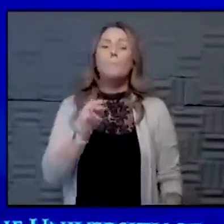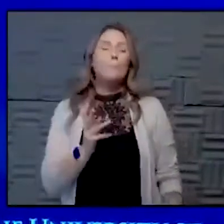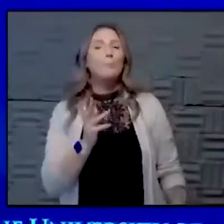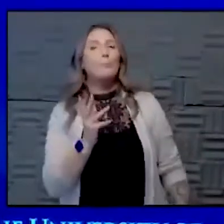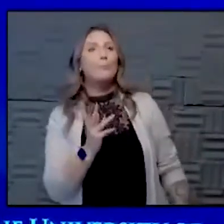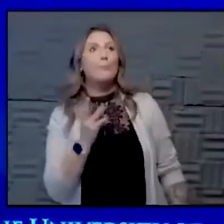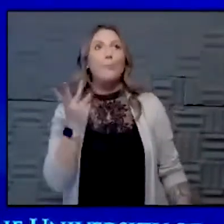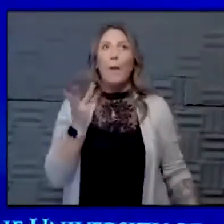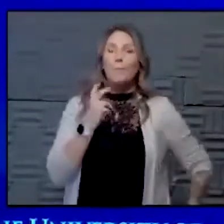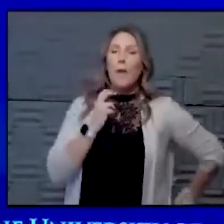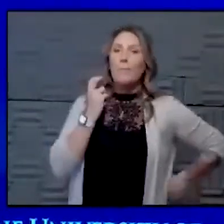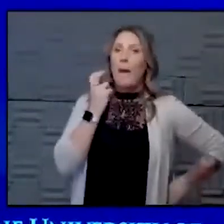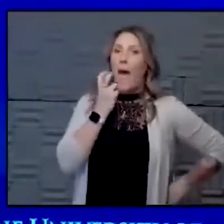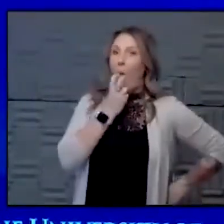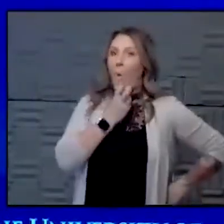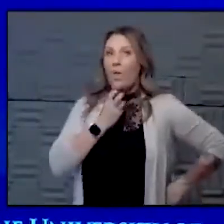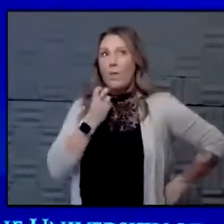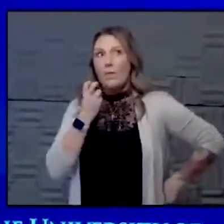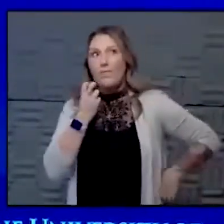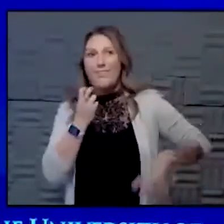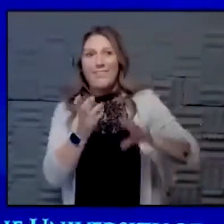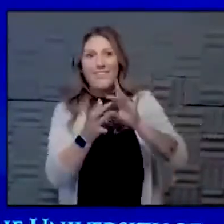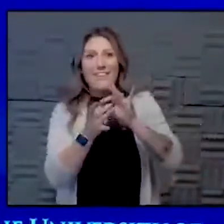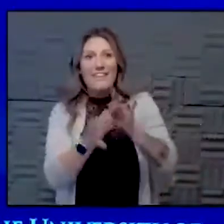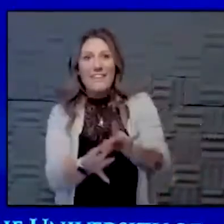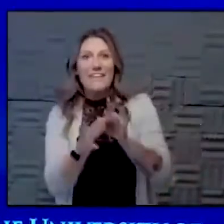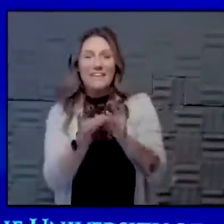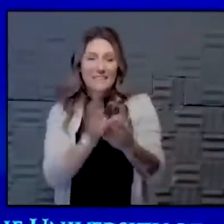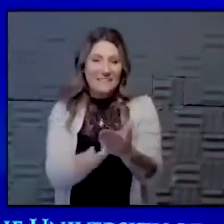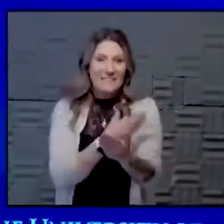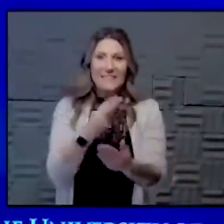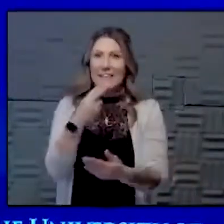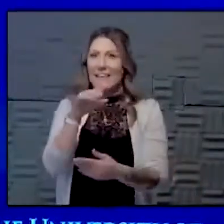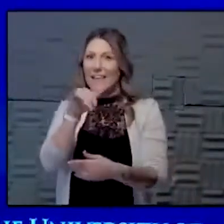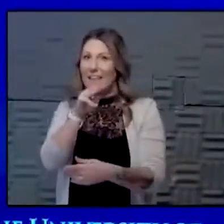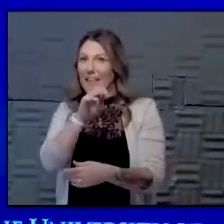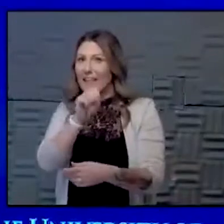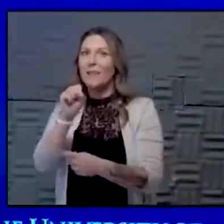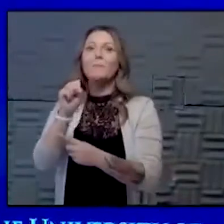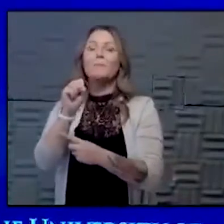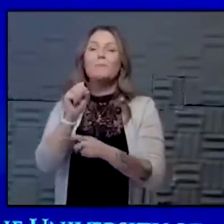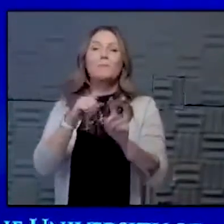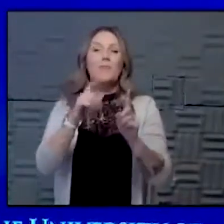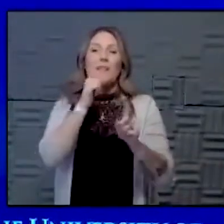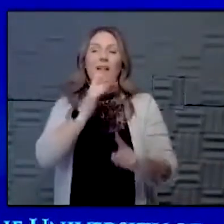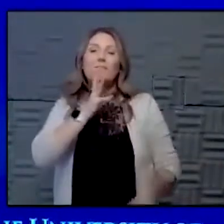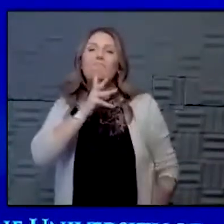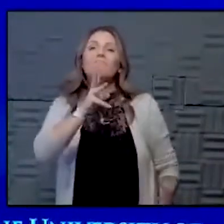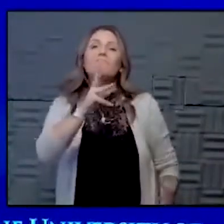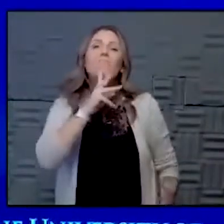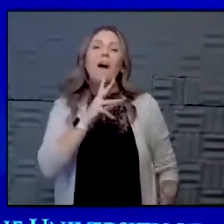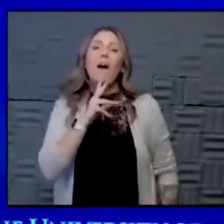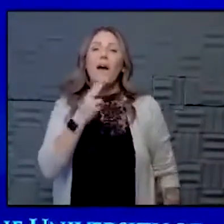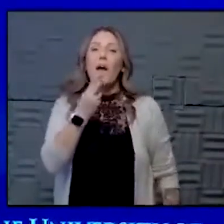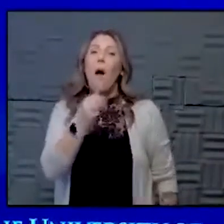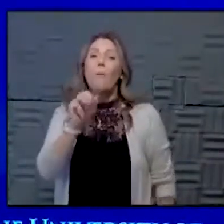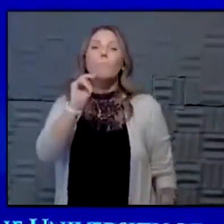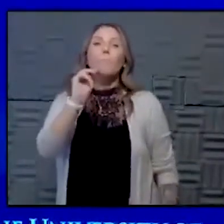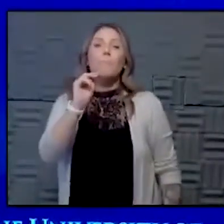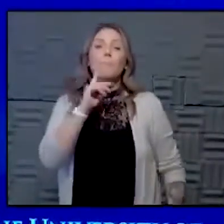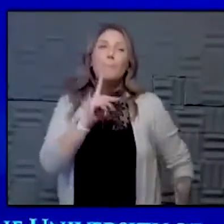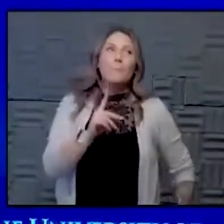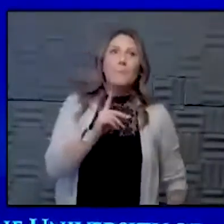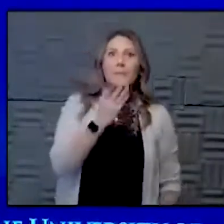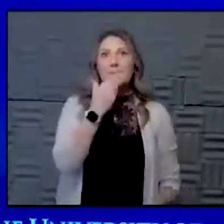some of the words of the hymns with the mask on, but I don't sing it. And I try to hum it as best as possible. I'm usually off